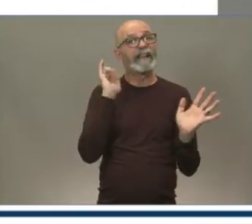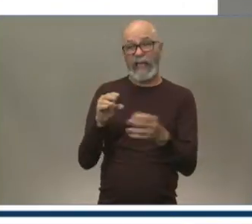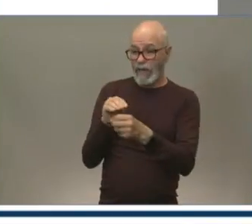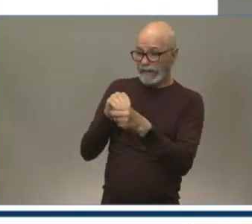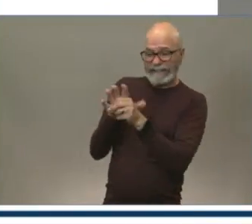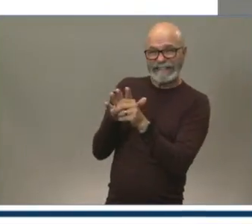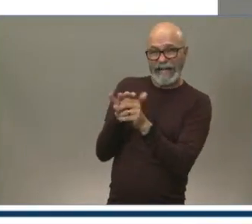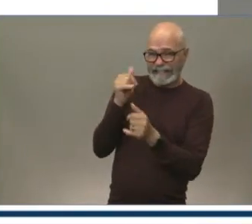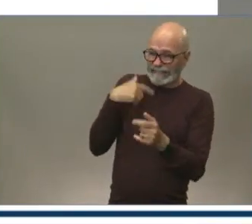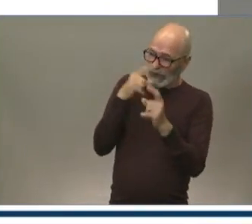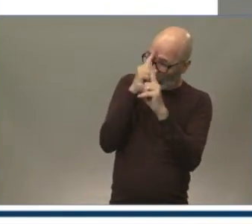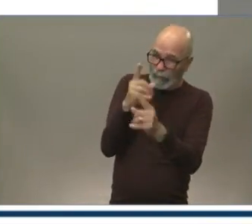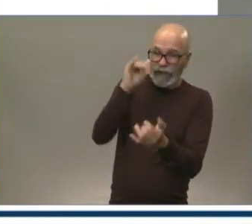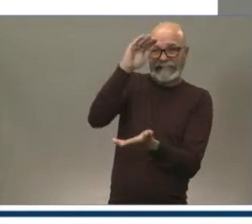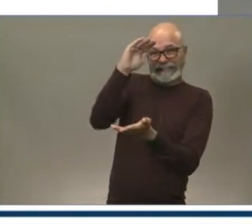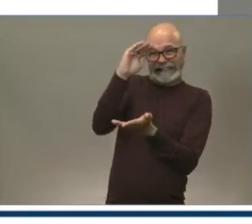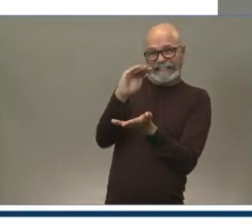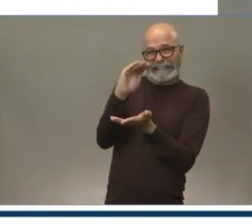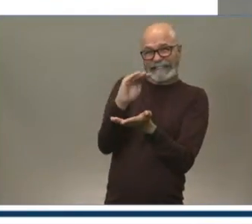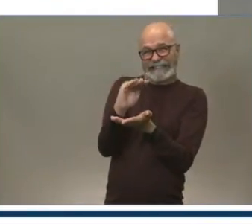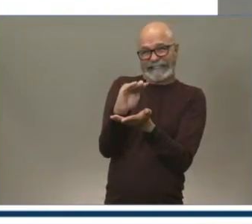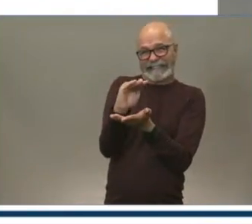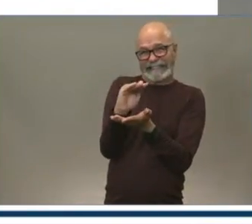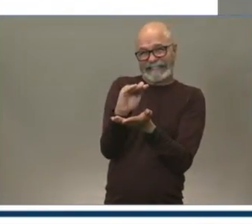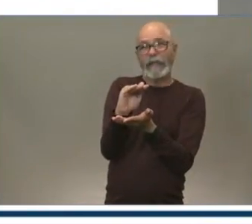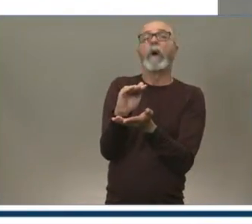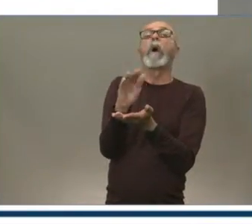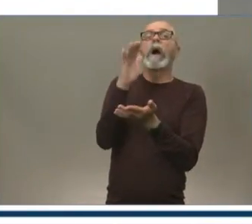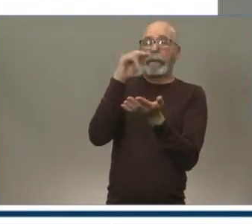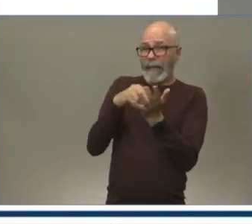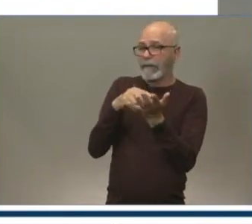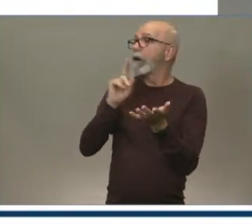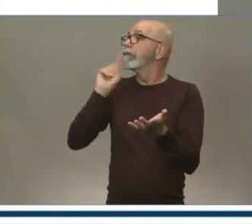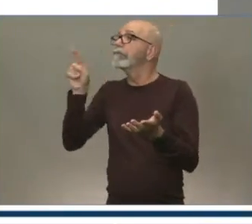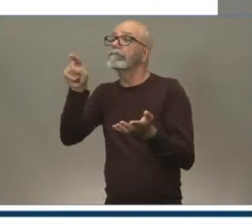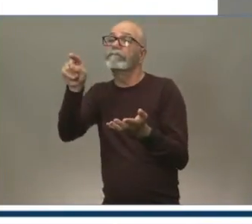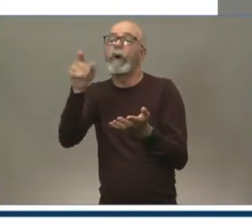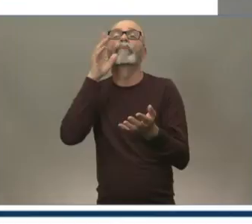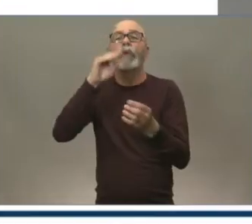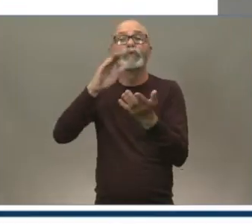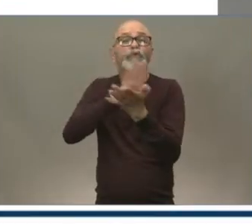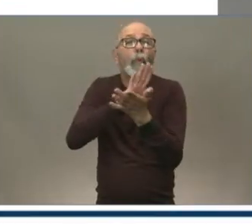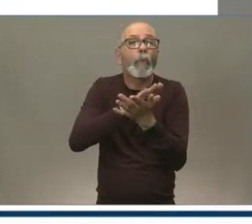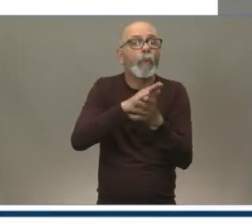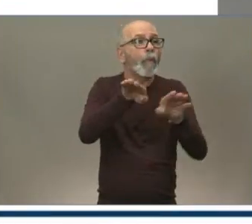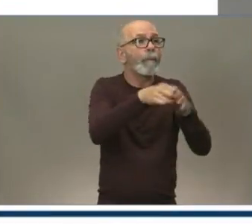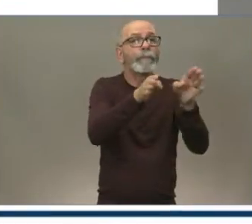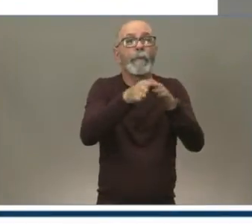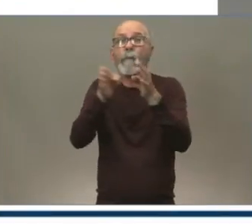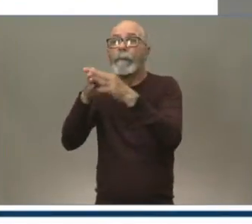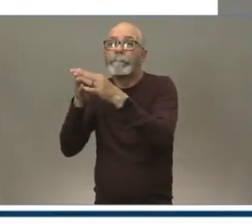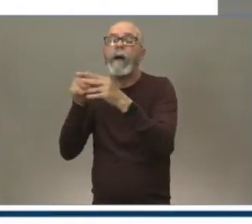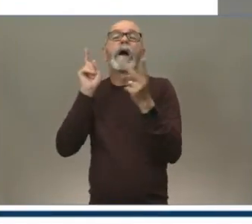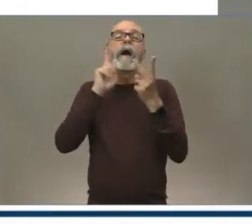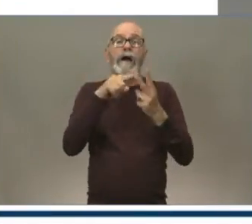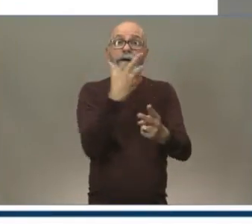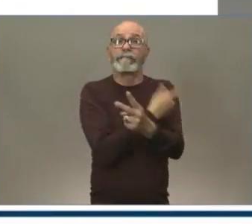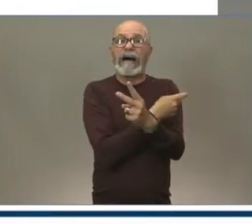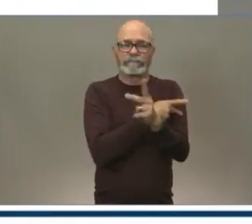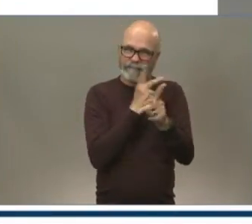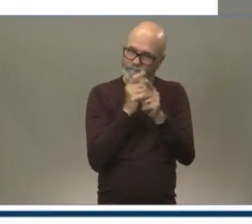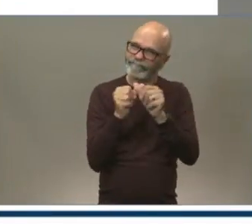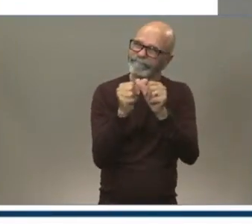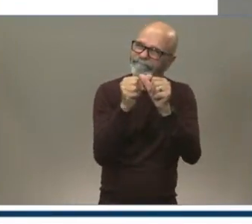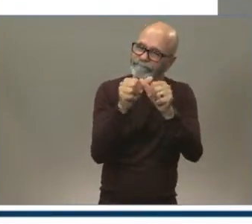we can keep schools open, protect our healthcare system, and keep our vaccine program on track. So let me walk you through